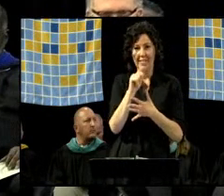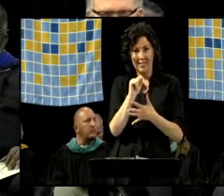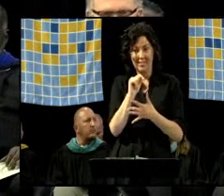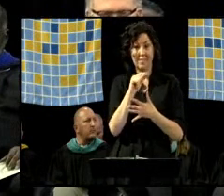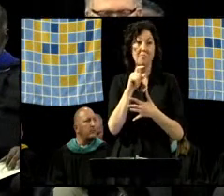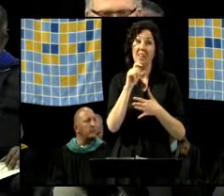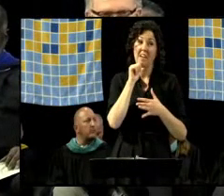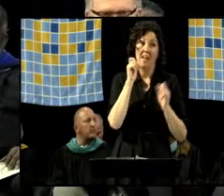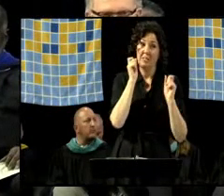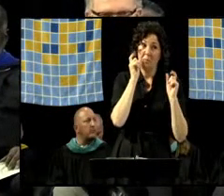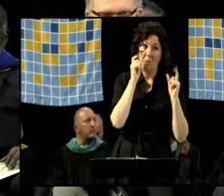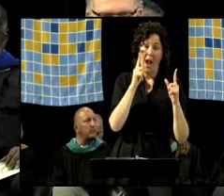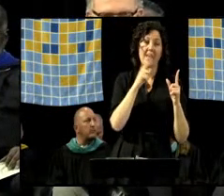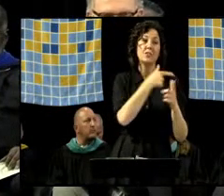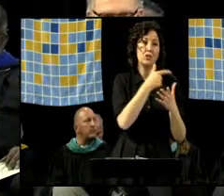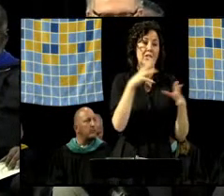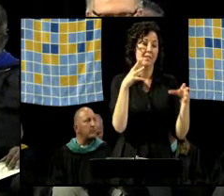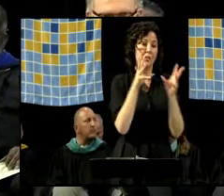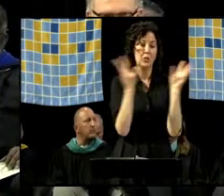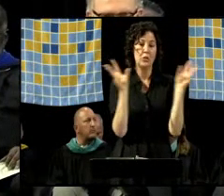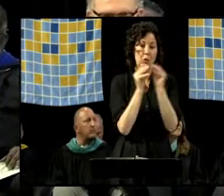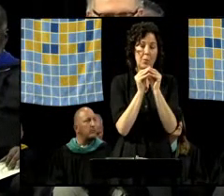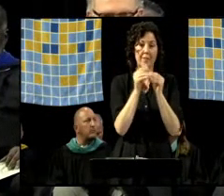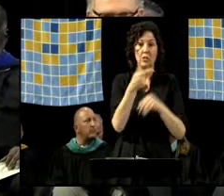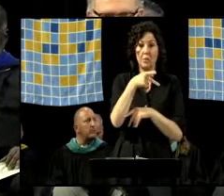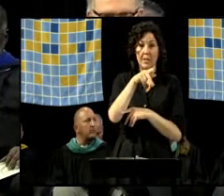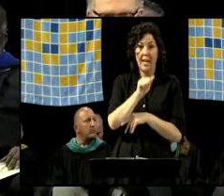graduating with a cumulative GPA of